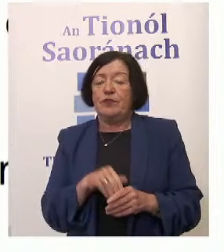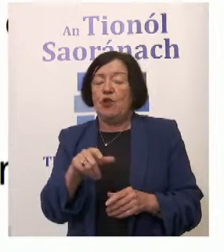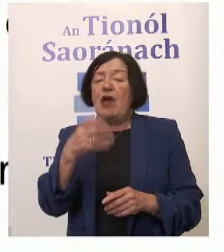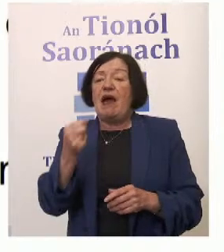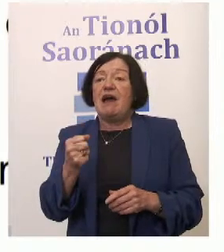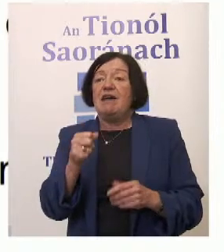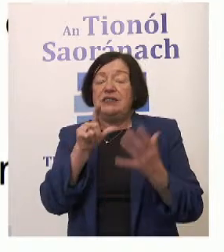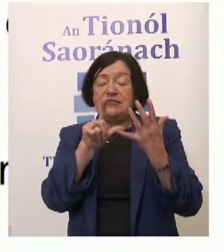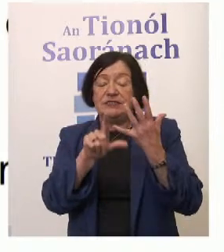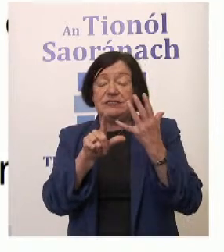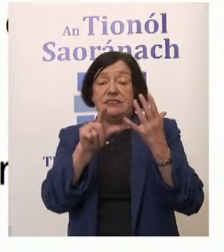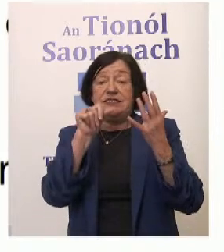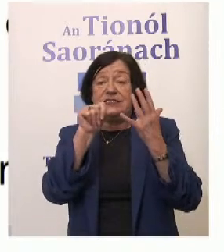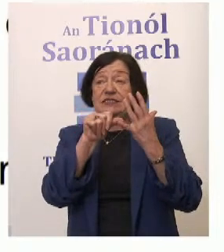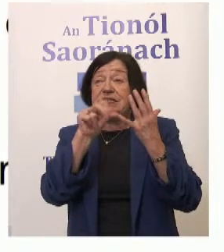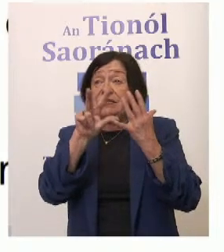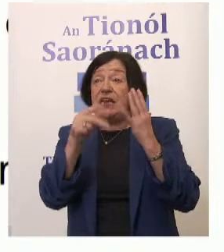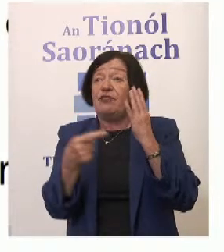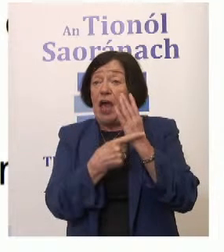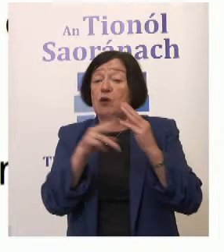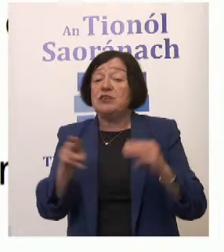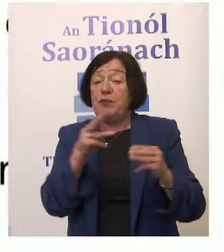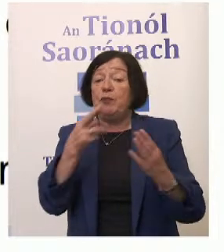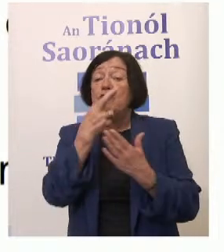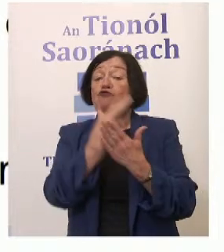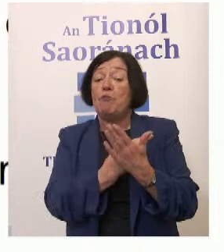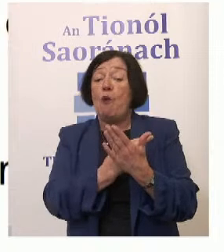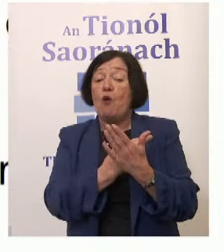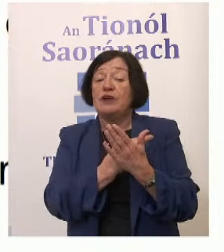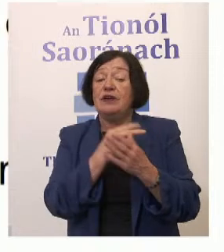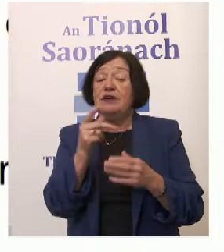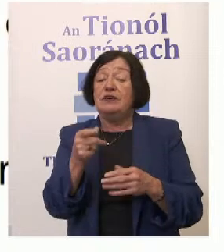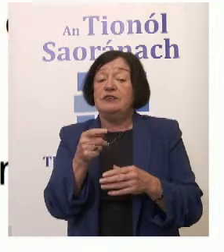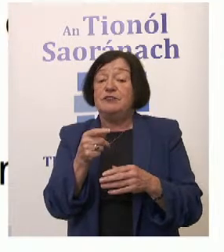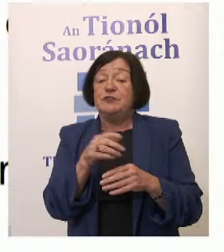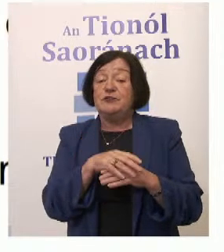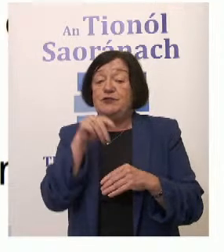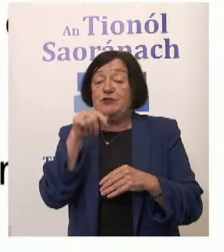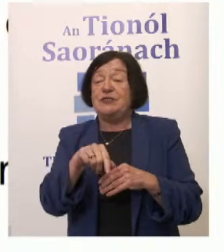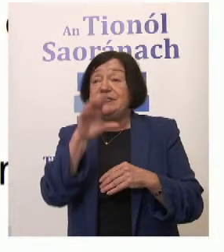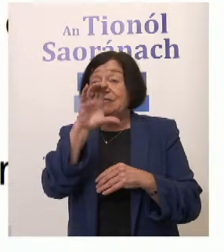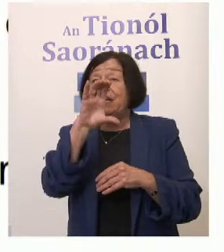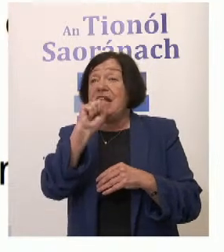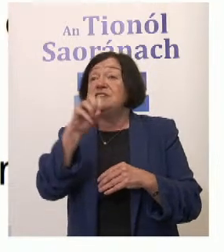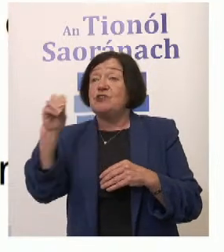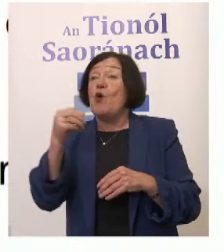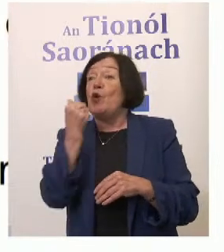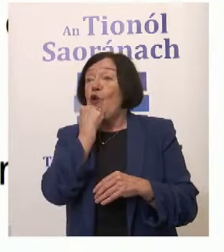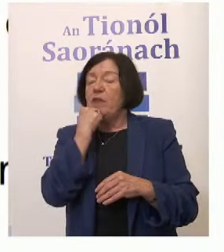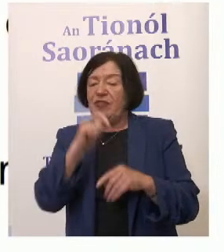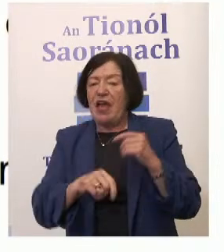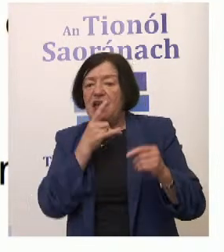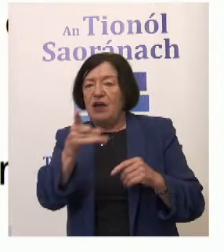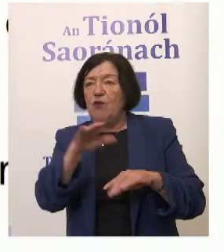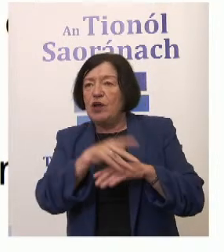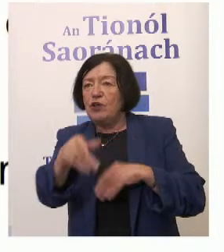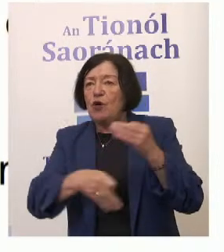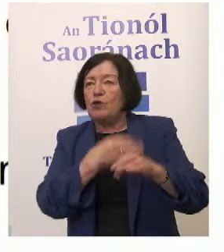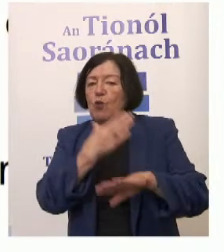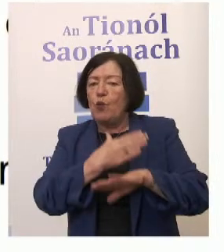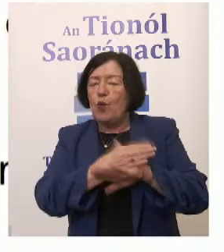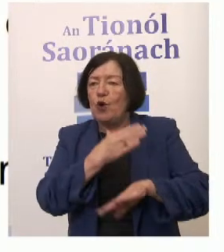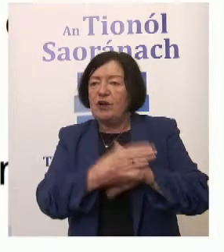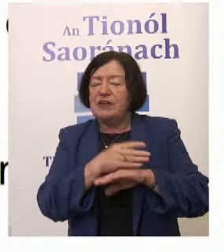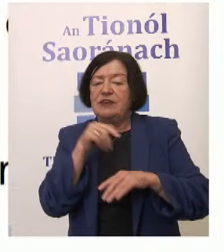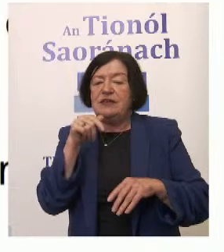have 768,000 people that are reported according to the CSO figures. The CSO then asked them, well, where do you go to work? And